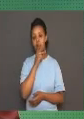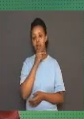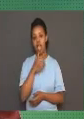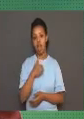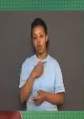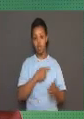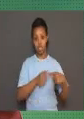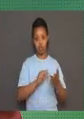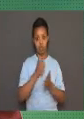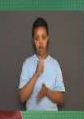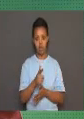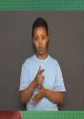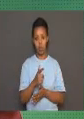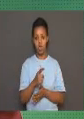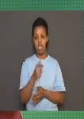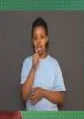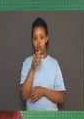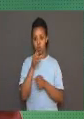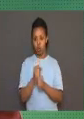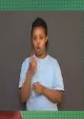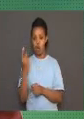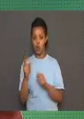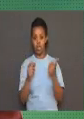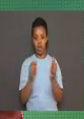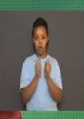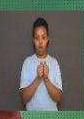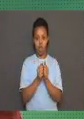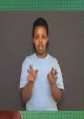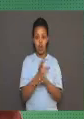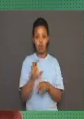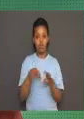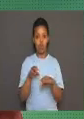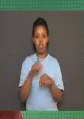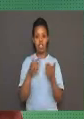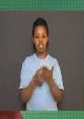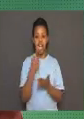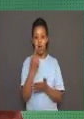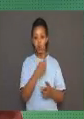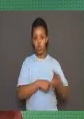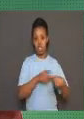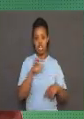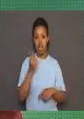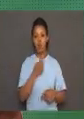sorted independently from one another, from one generation to the next.